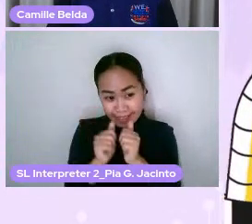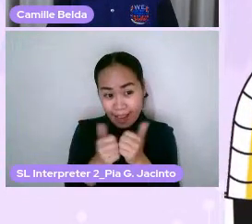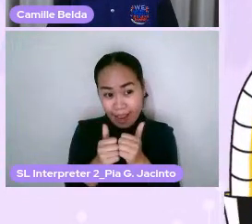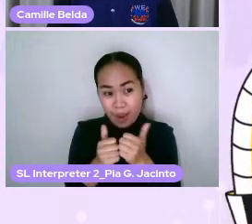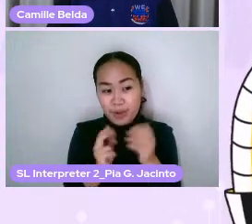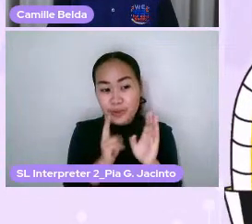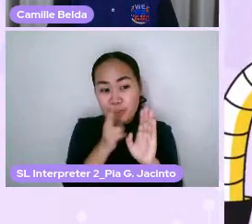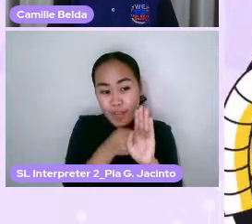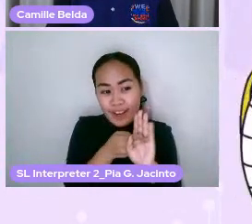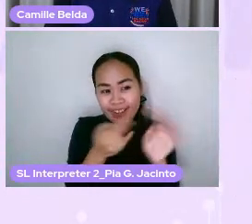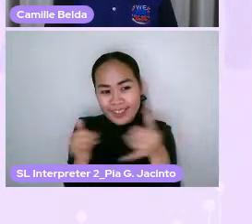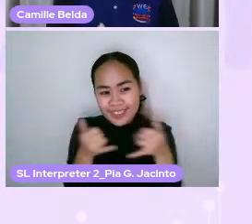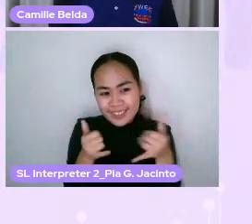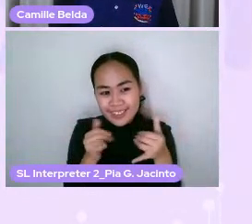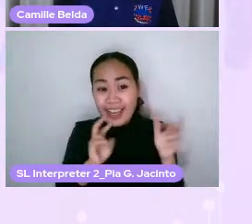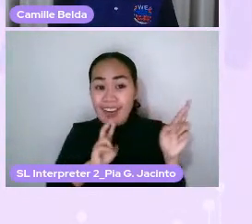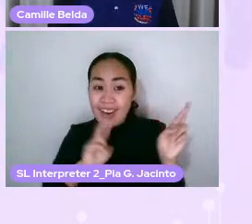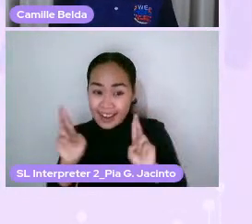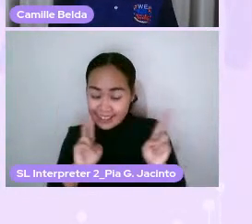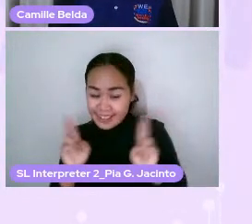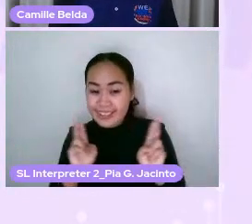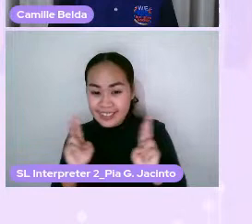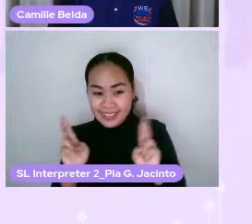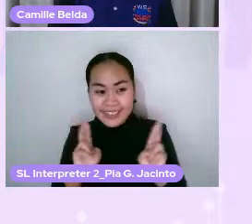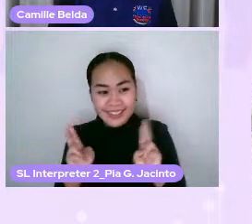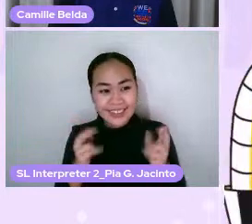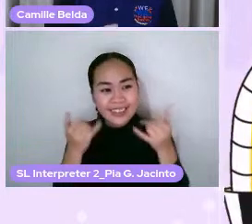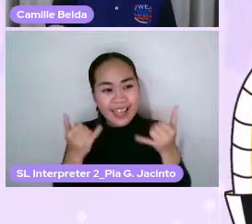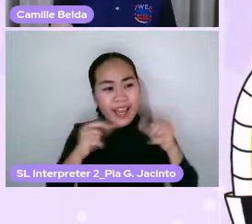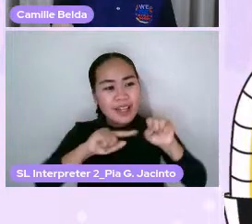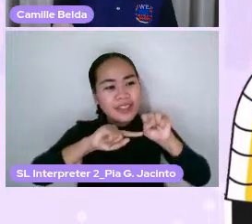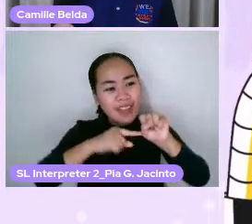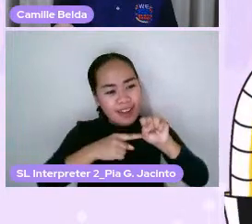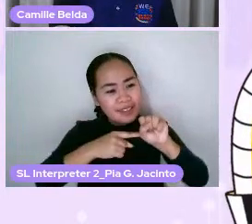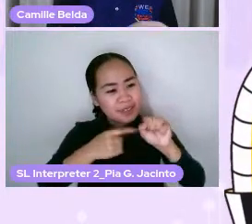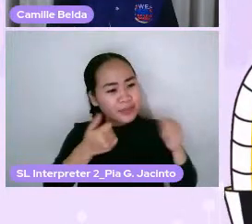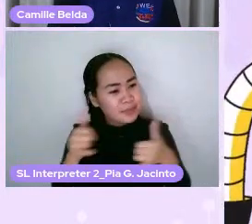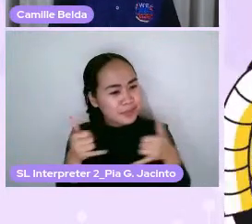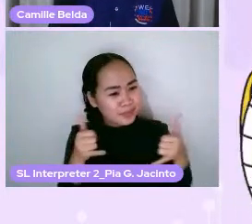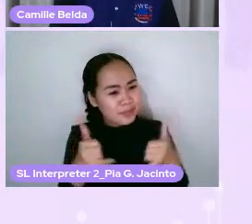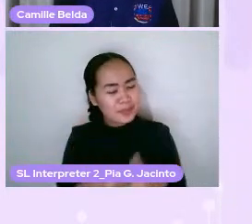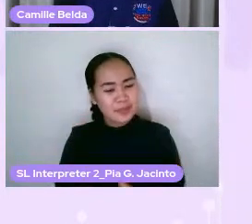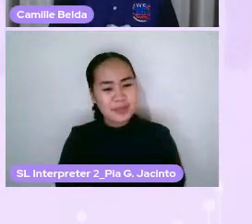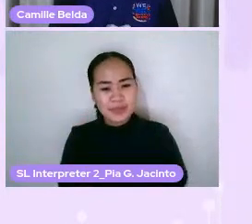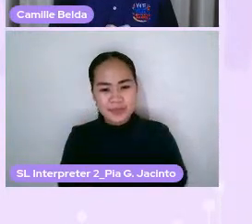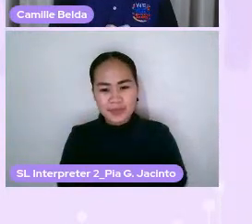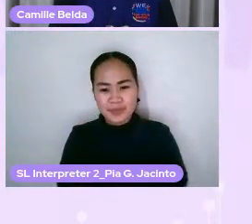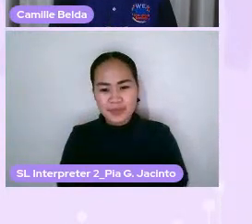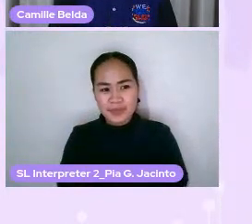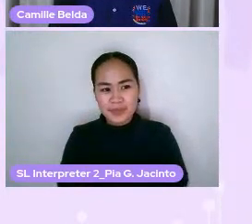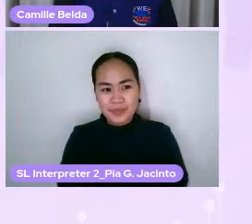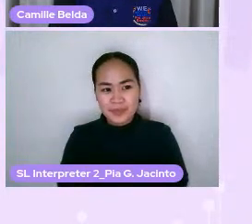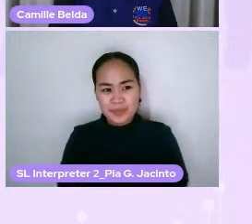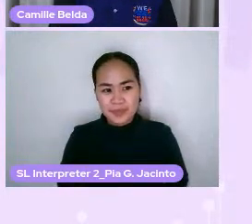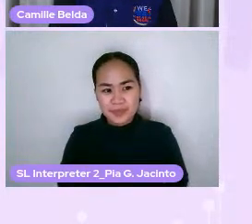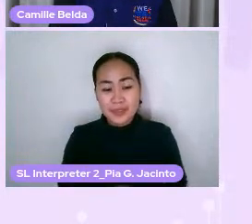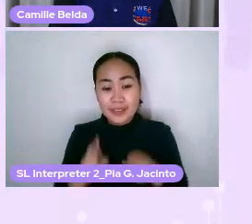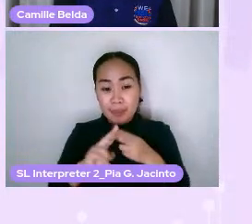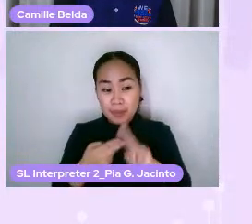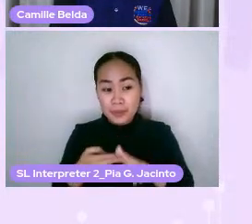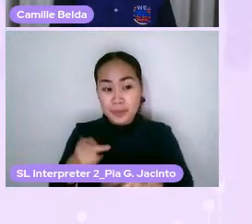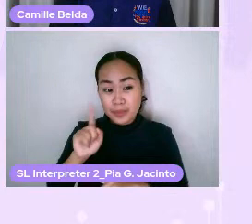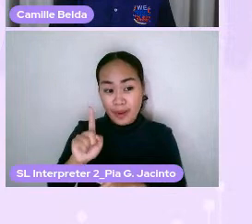tayo? Alright, let's start the game. Crack the code item number